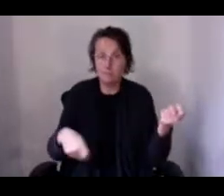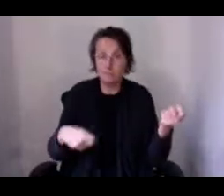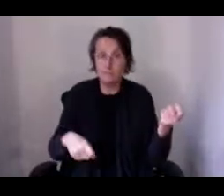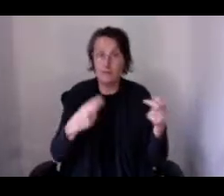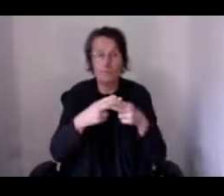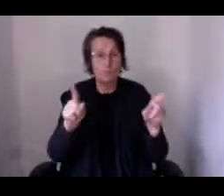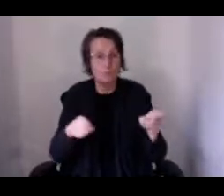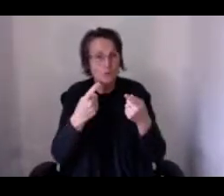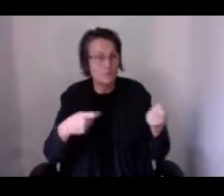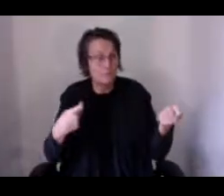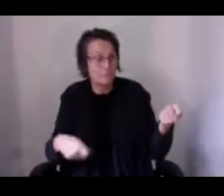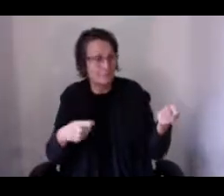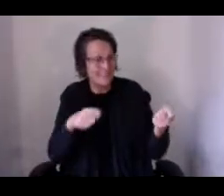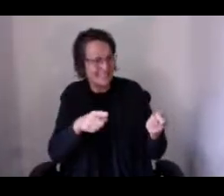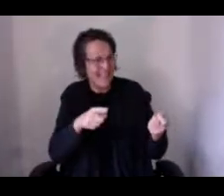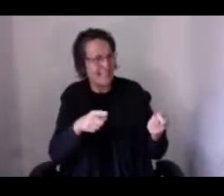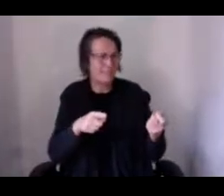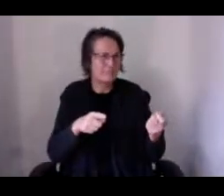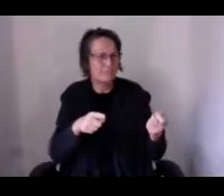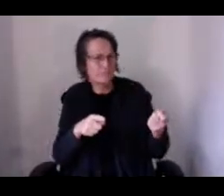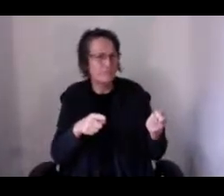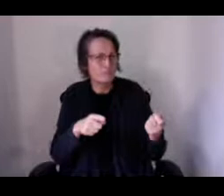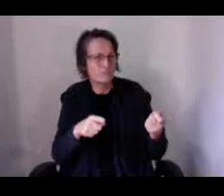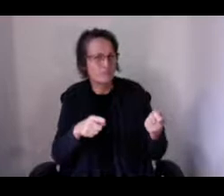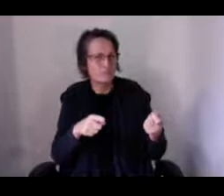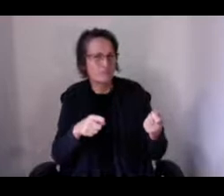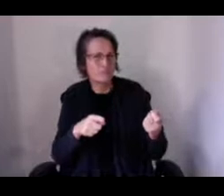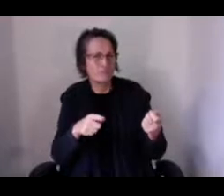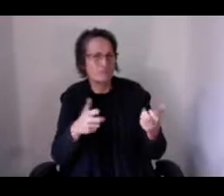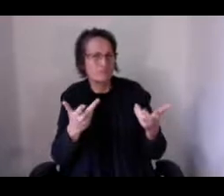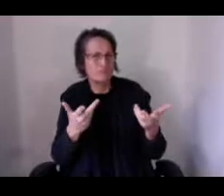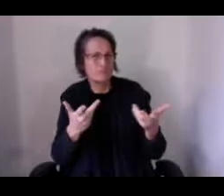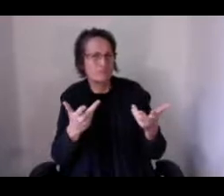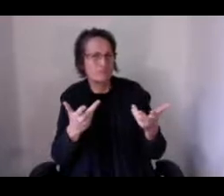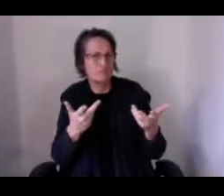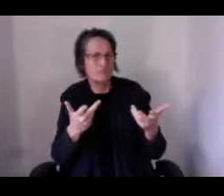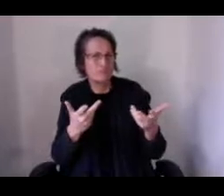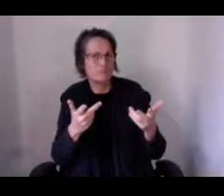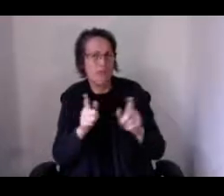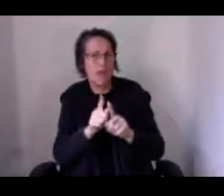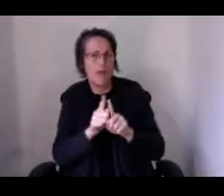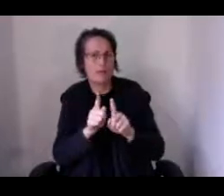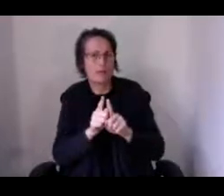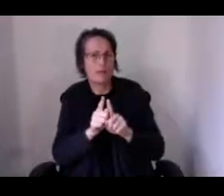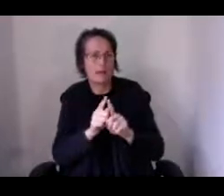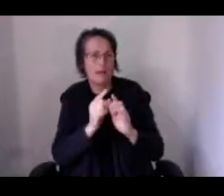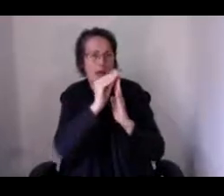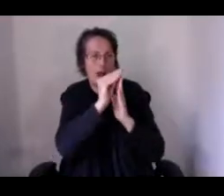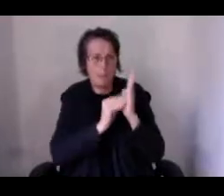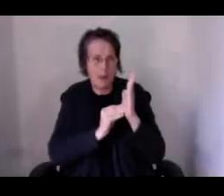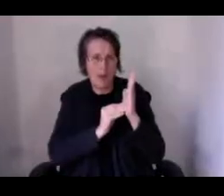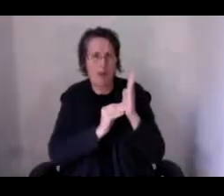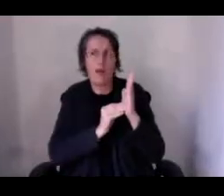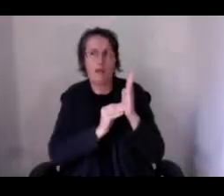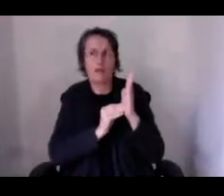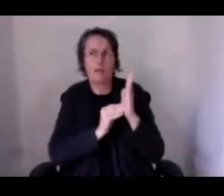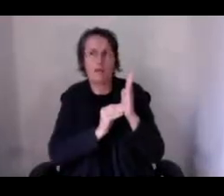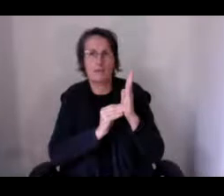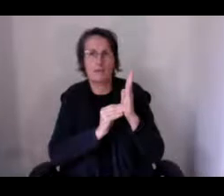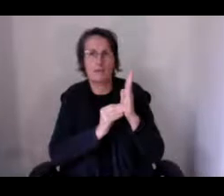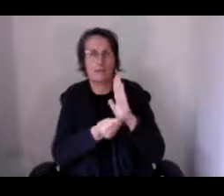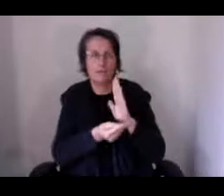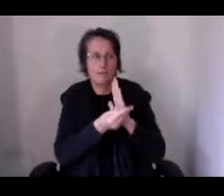any trickiness when it comes to, you know, that ideal scenario when the application is successful and